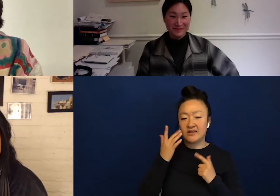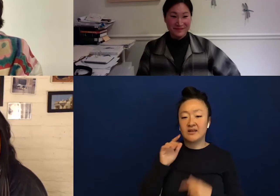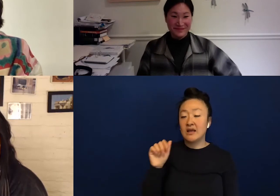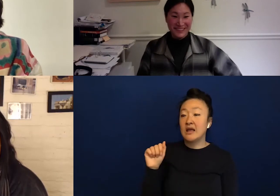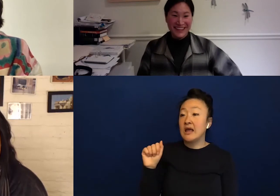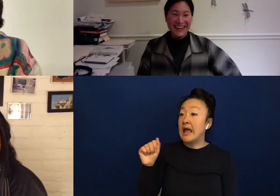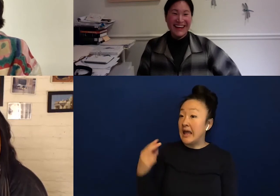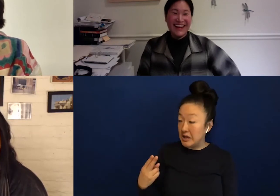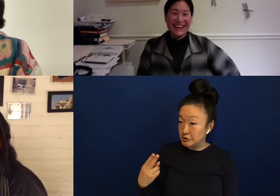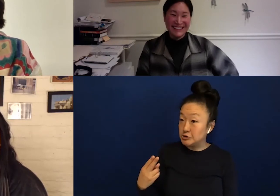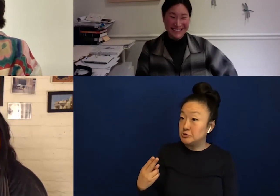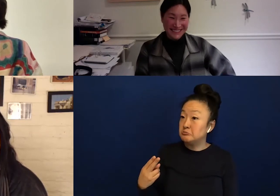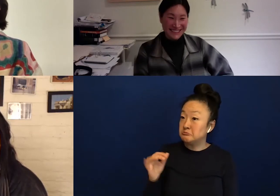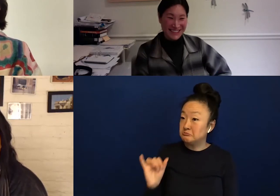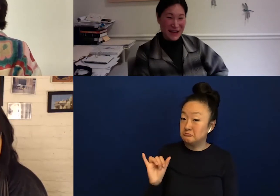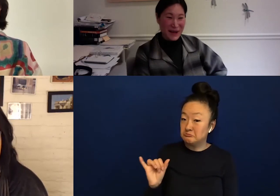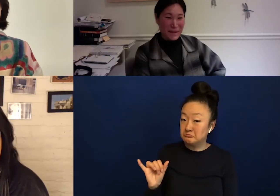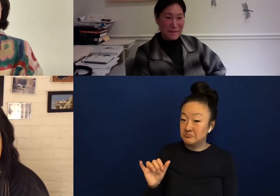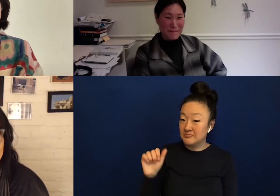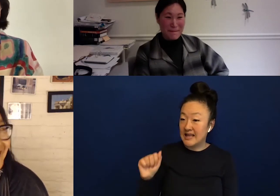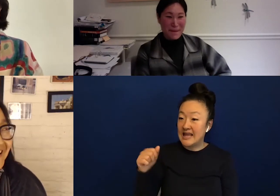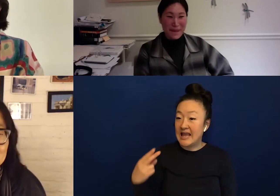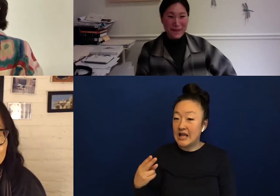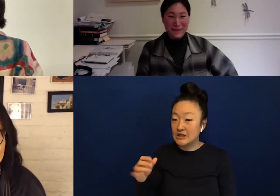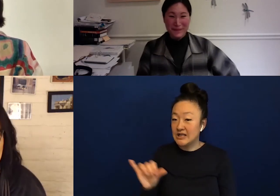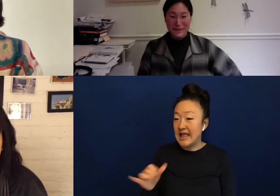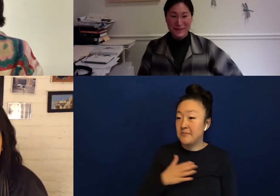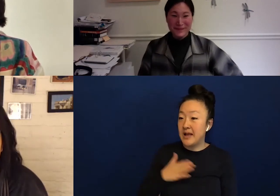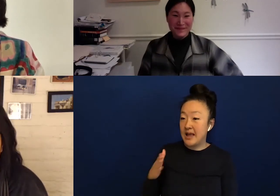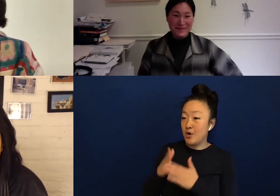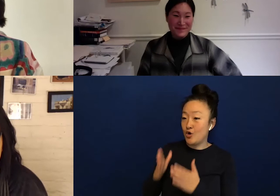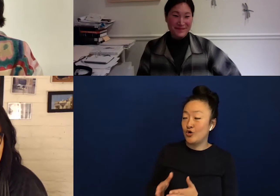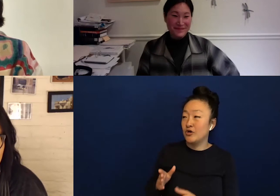AH. Like my partner. But